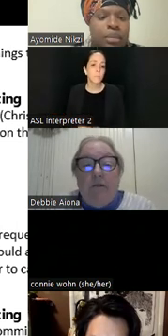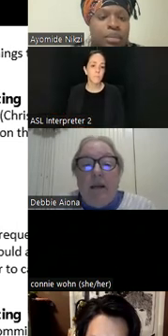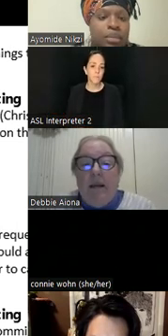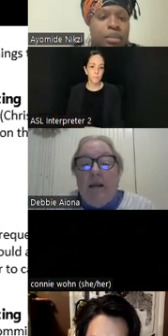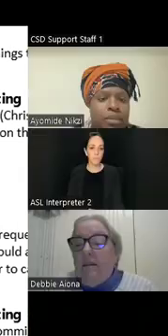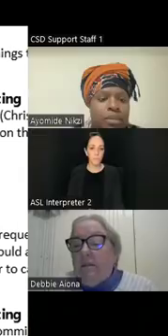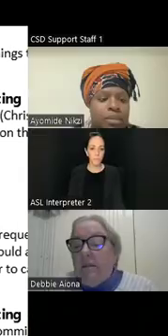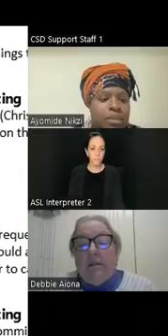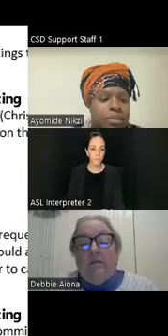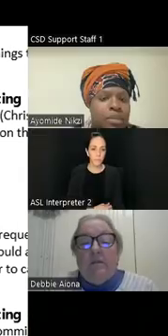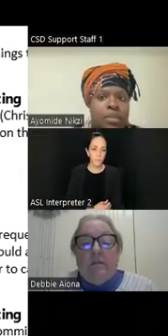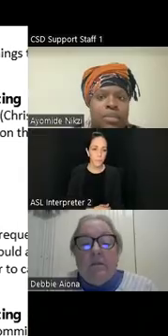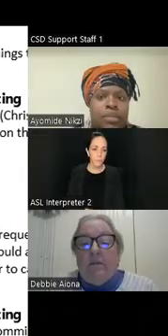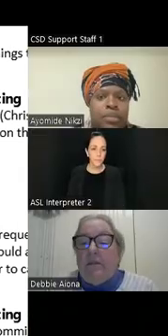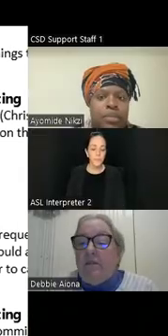Okay, any